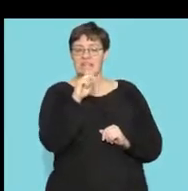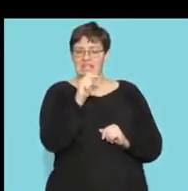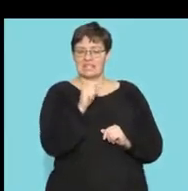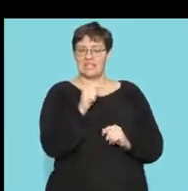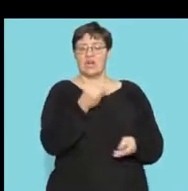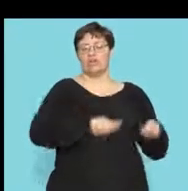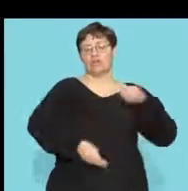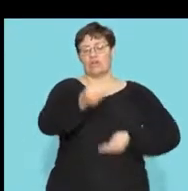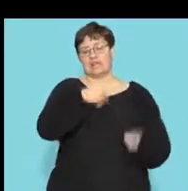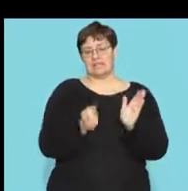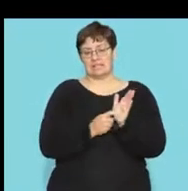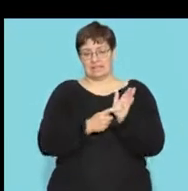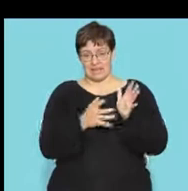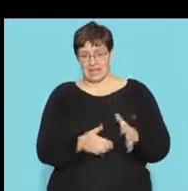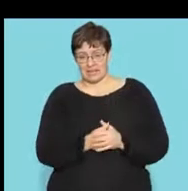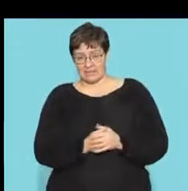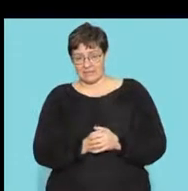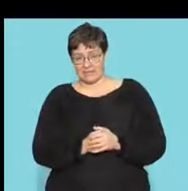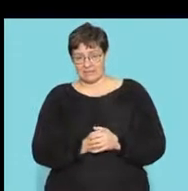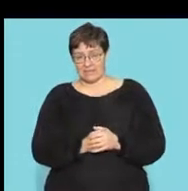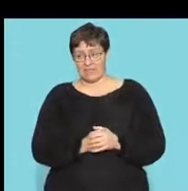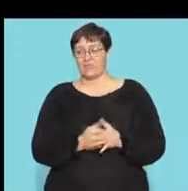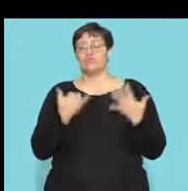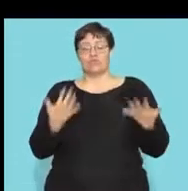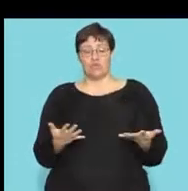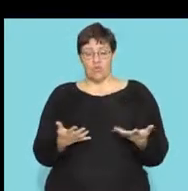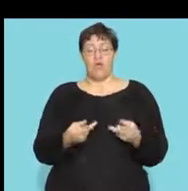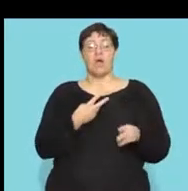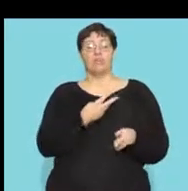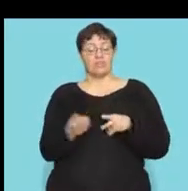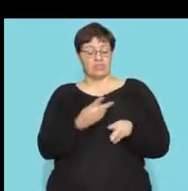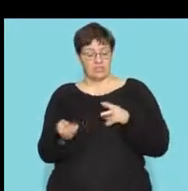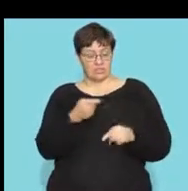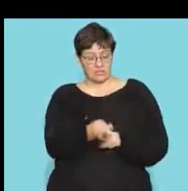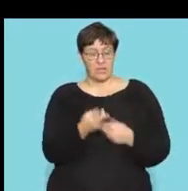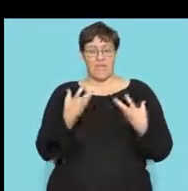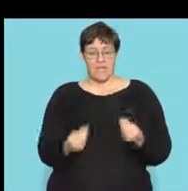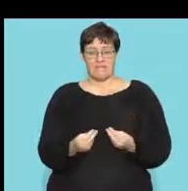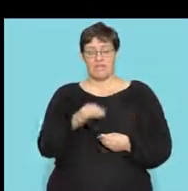Okay, so in terms of the provision, I currently have a provision of